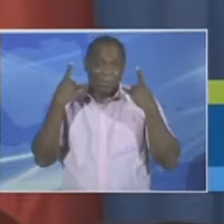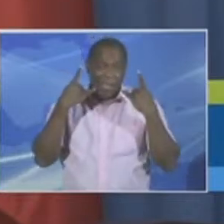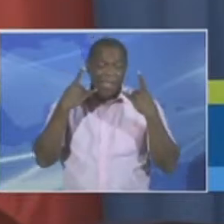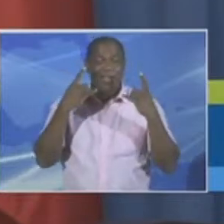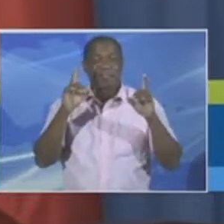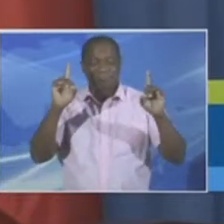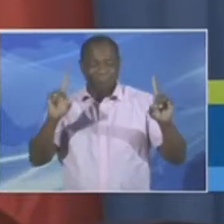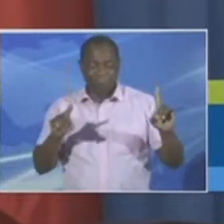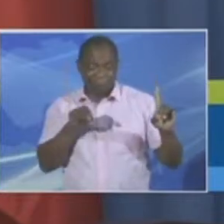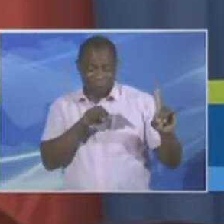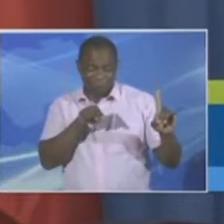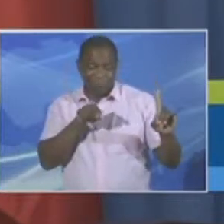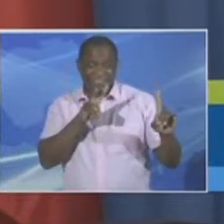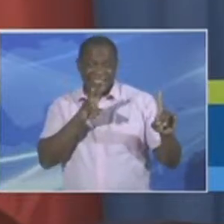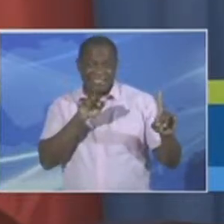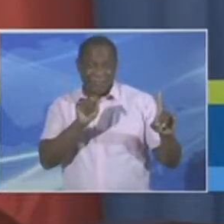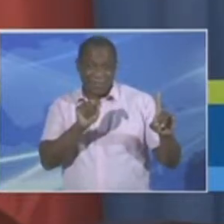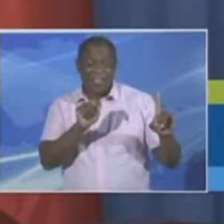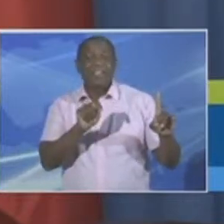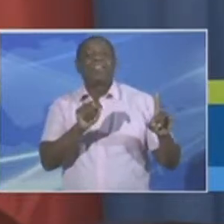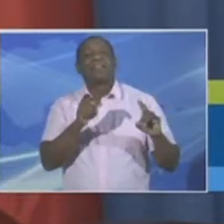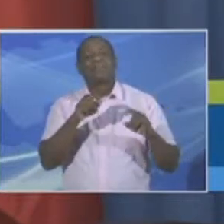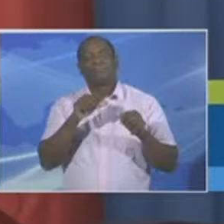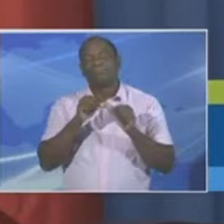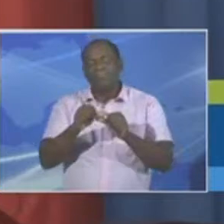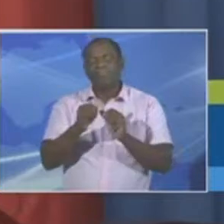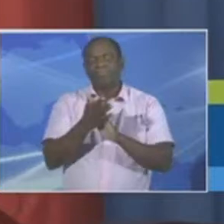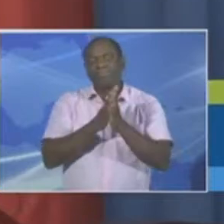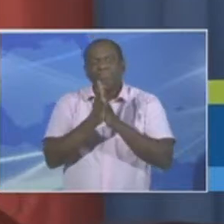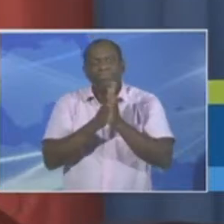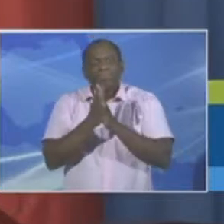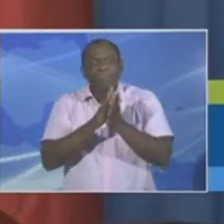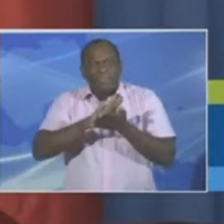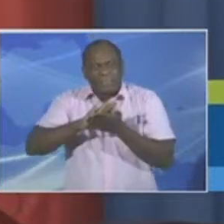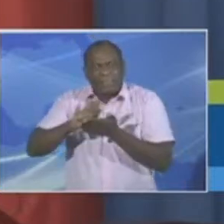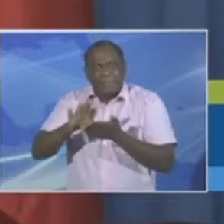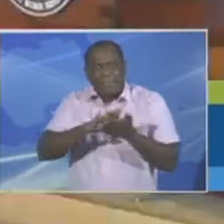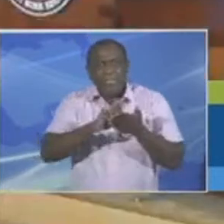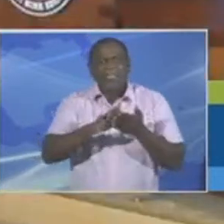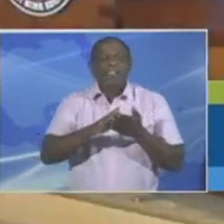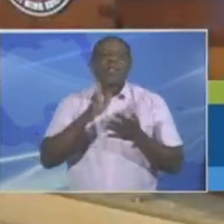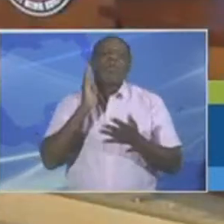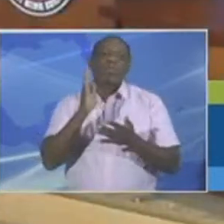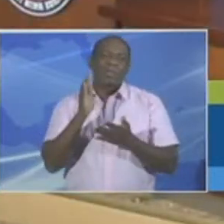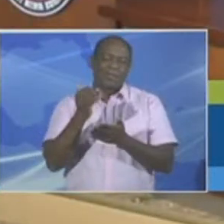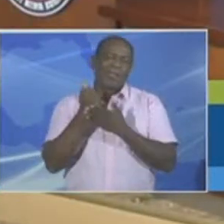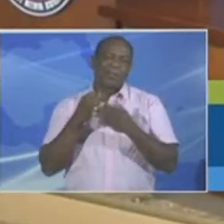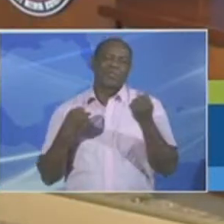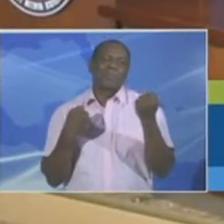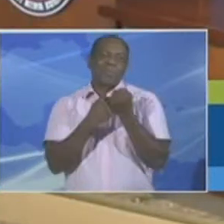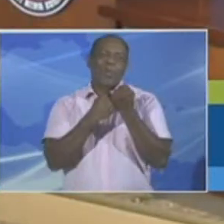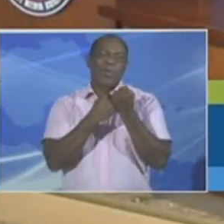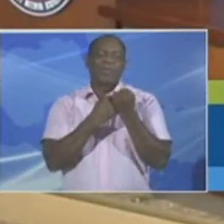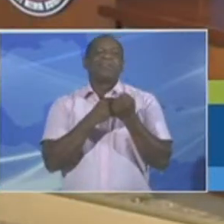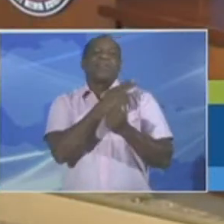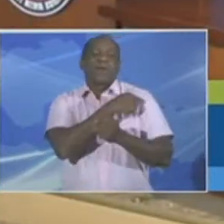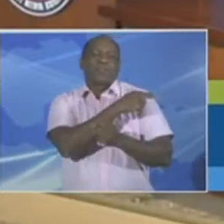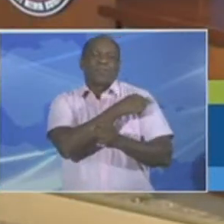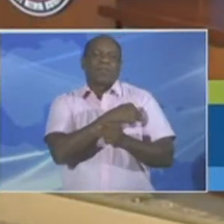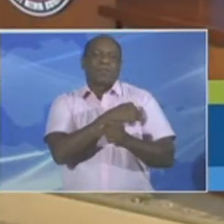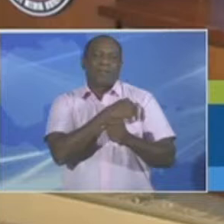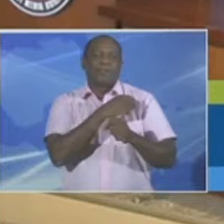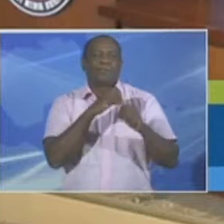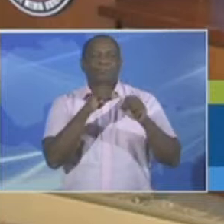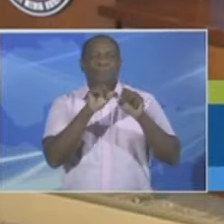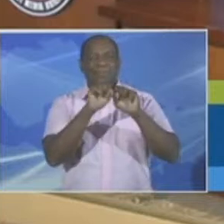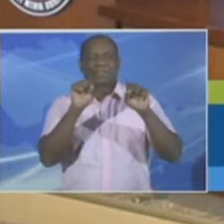population, and on behalf of the health team, thank you for your continued support. Thank you very much, Dr. Richards. I'd like